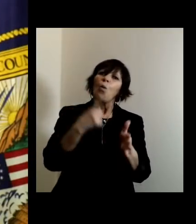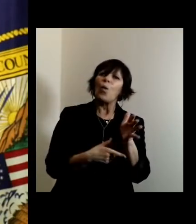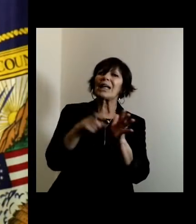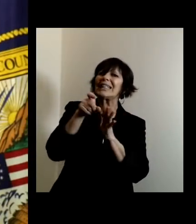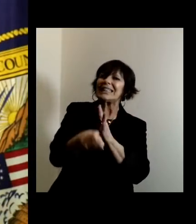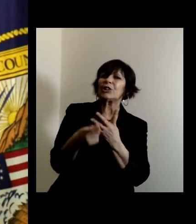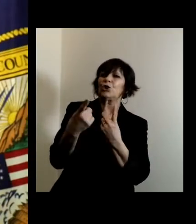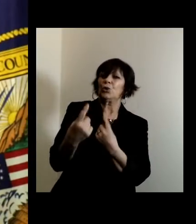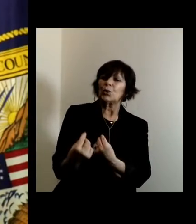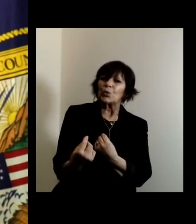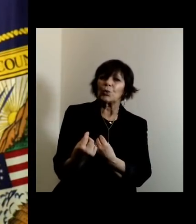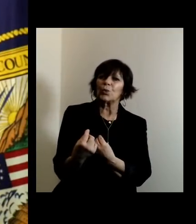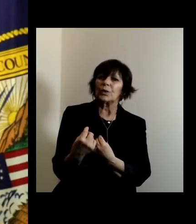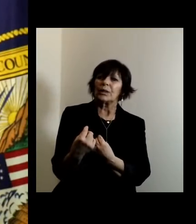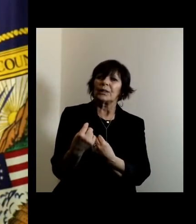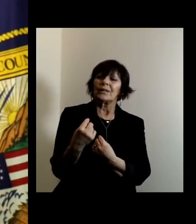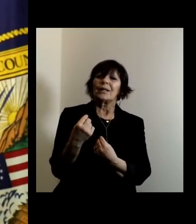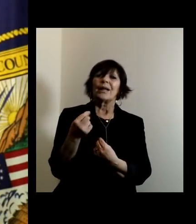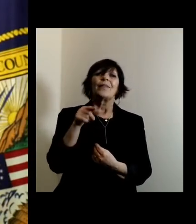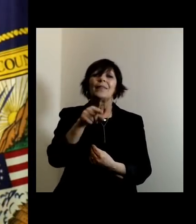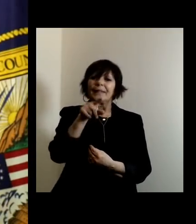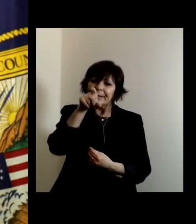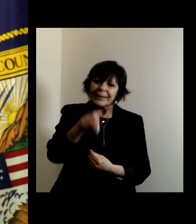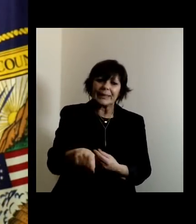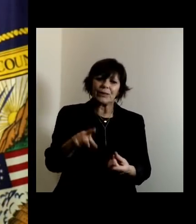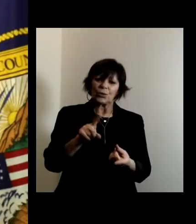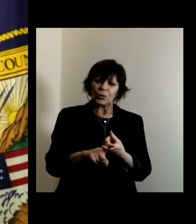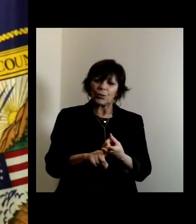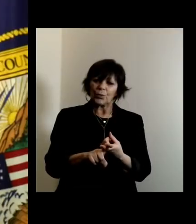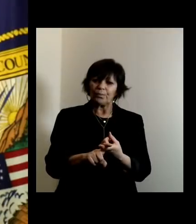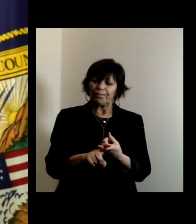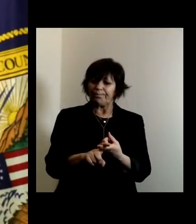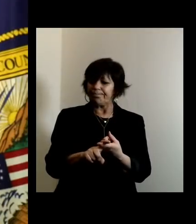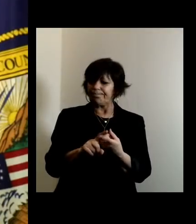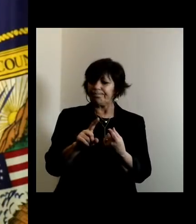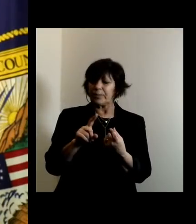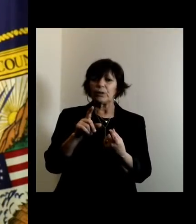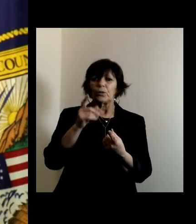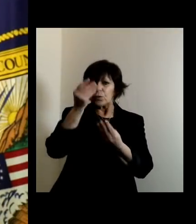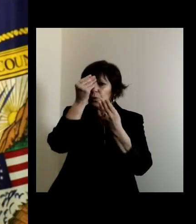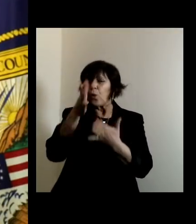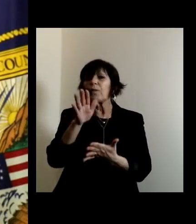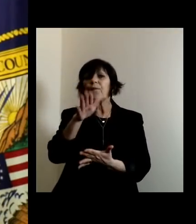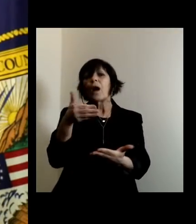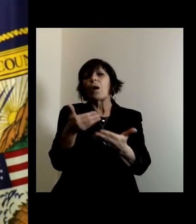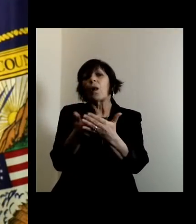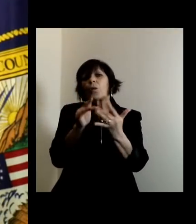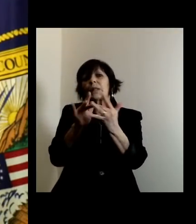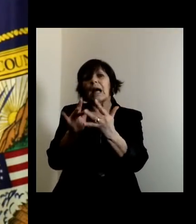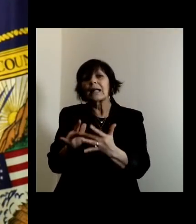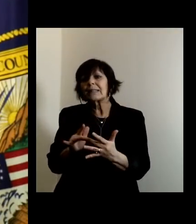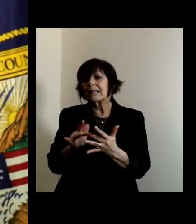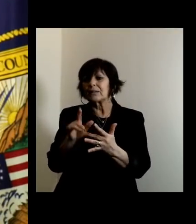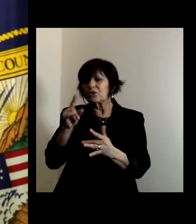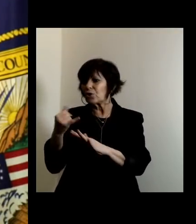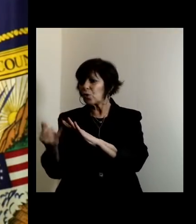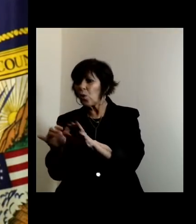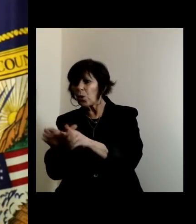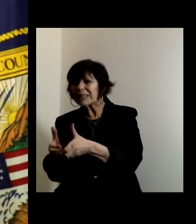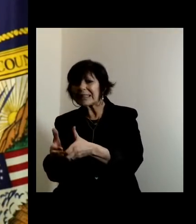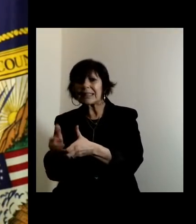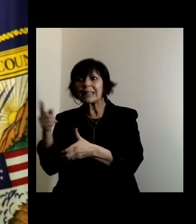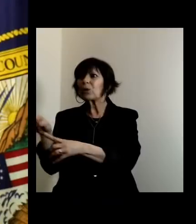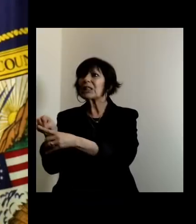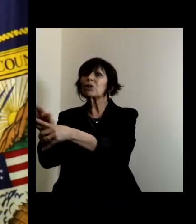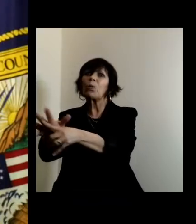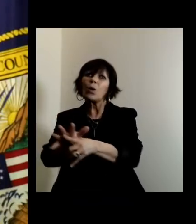isolation is, what they need to do, and that they need to also notify their close contacts contacts that they should be in quarantine because they've been